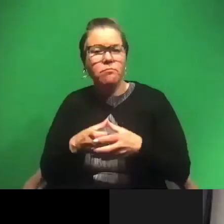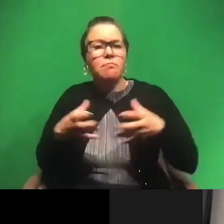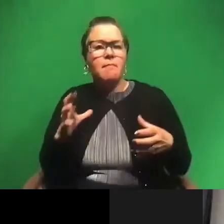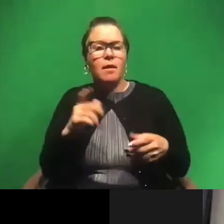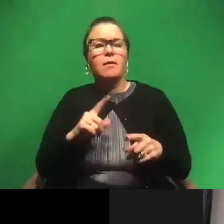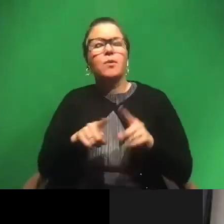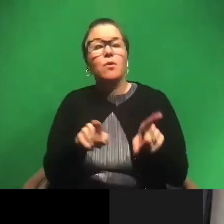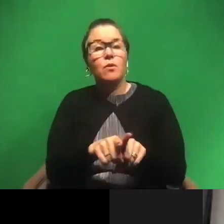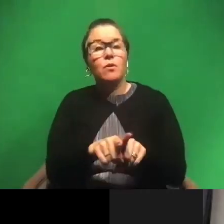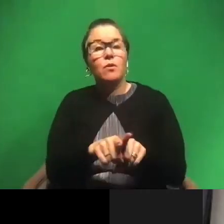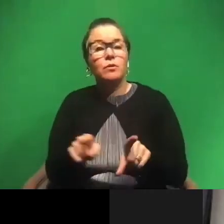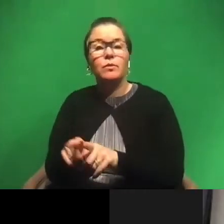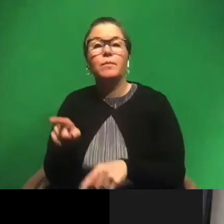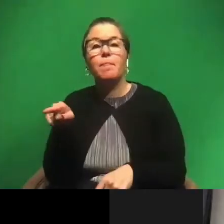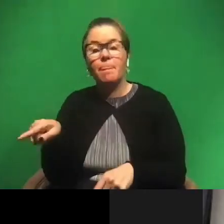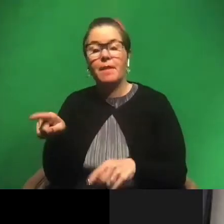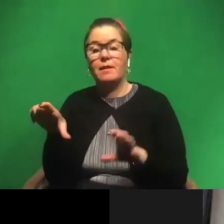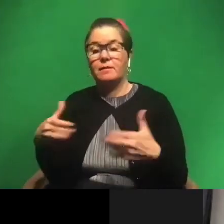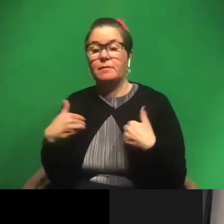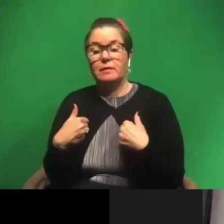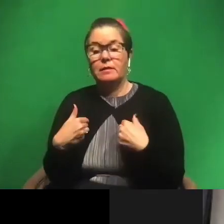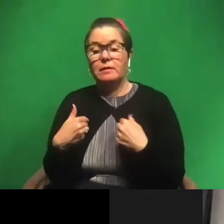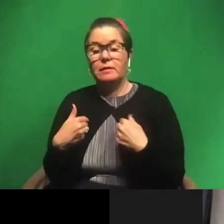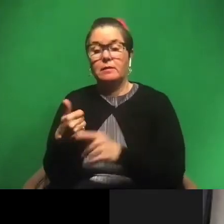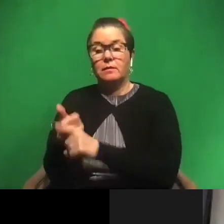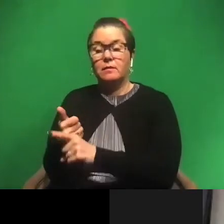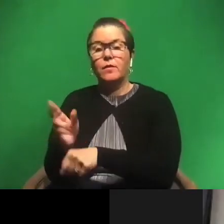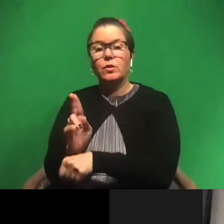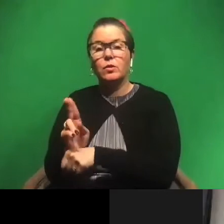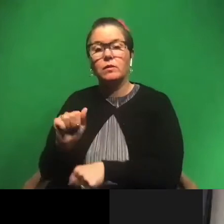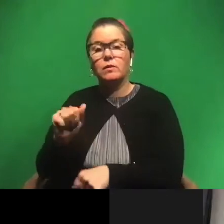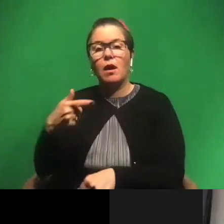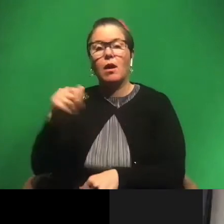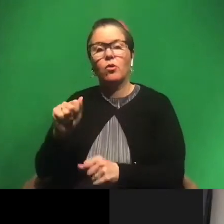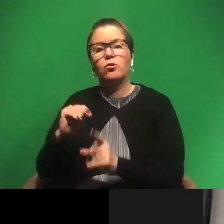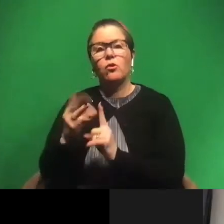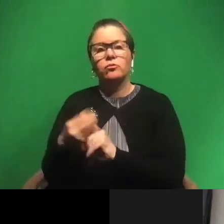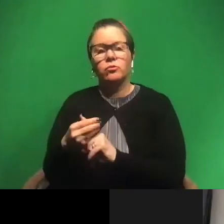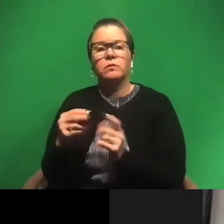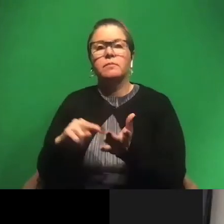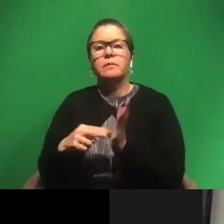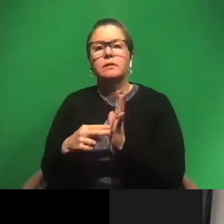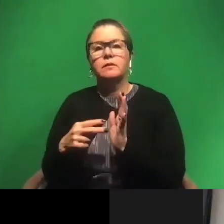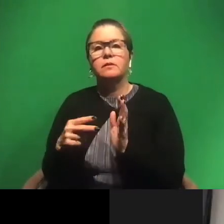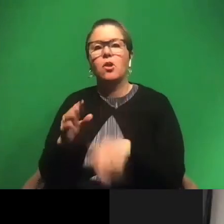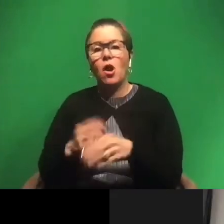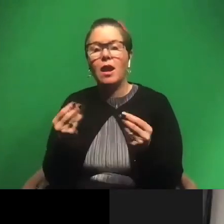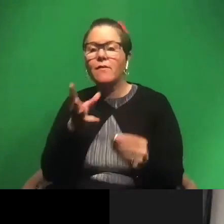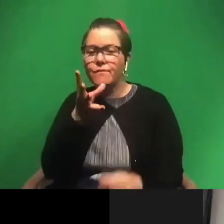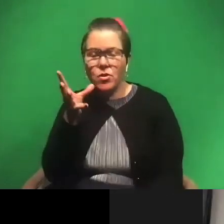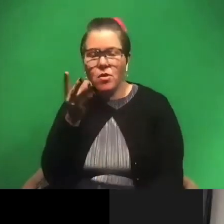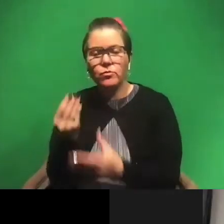the species, that is the species that's used in aquaculture. So that means like on land farms that are